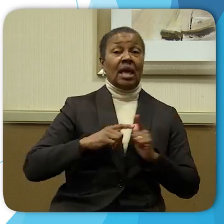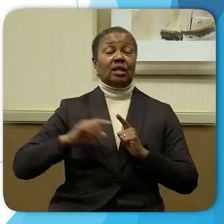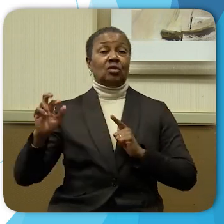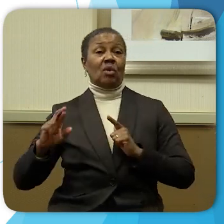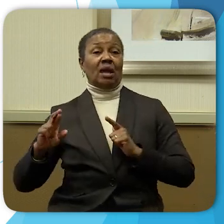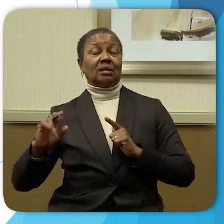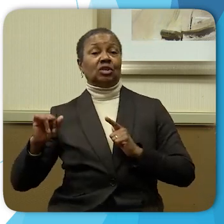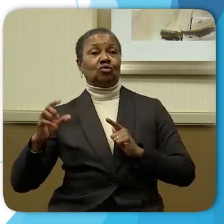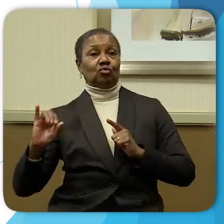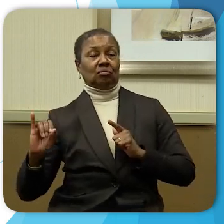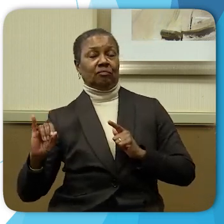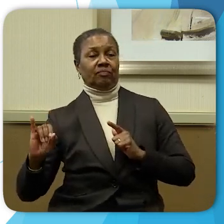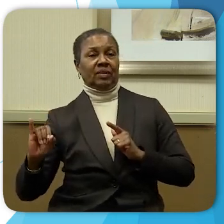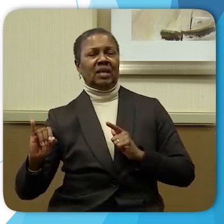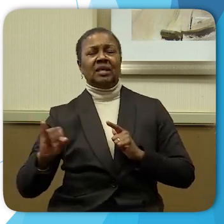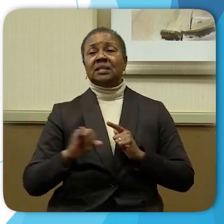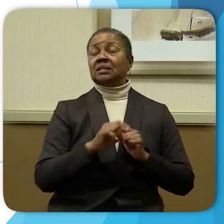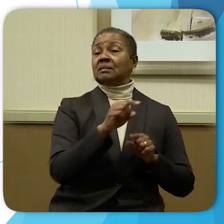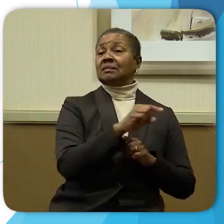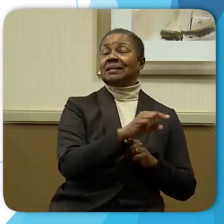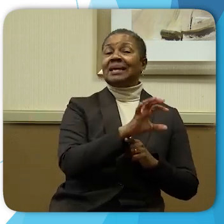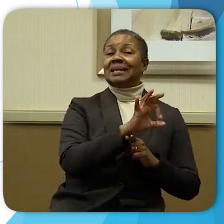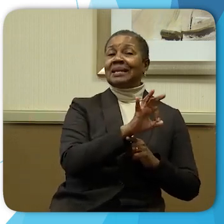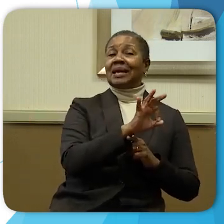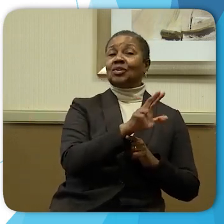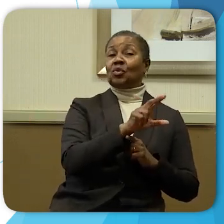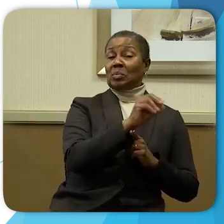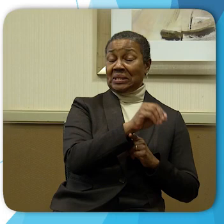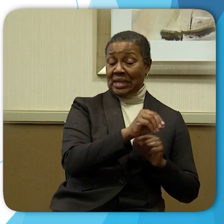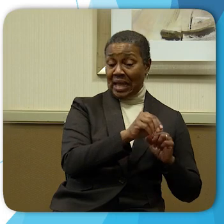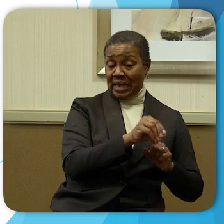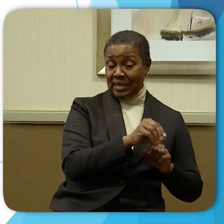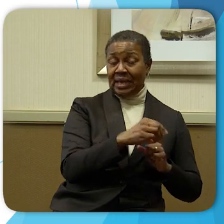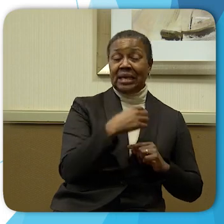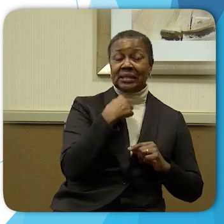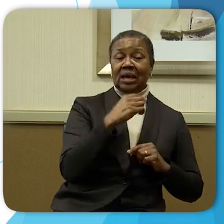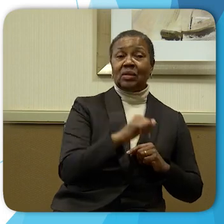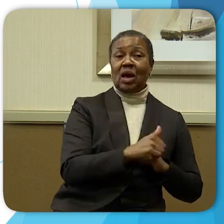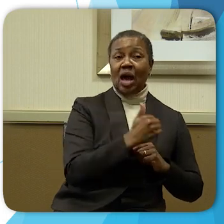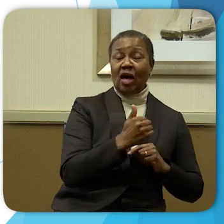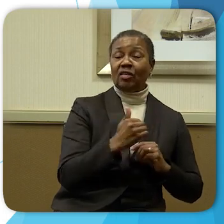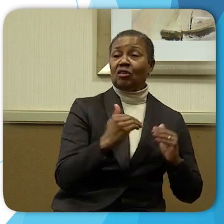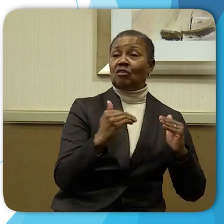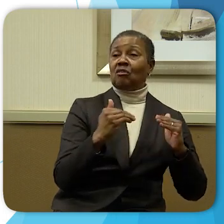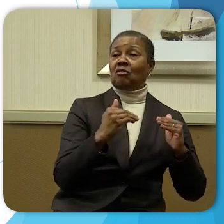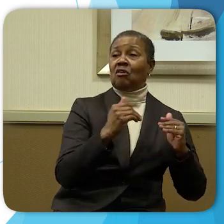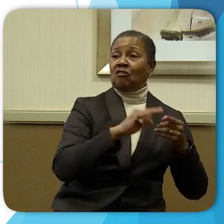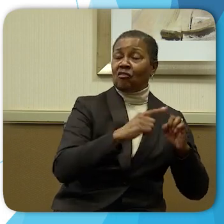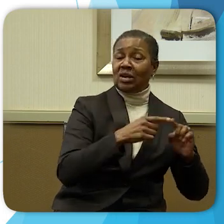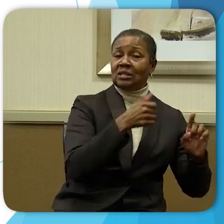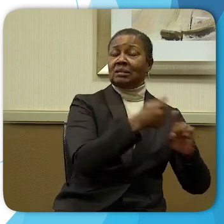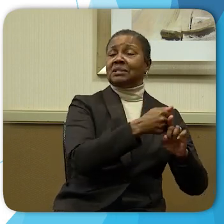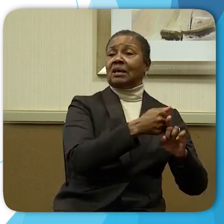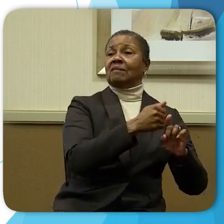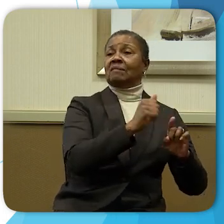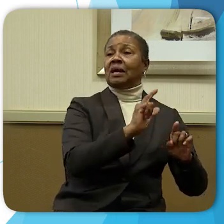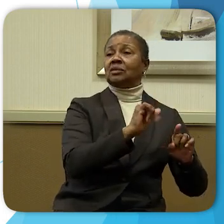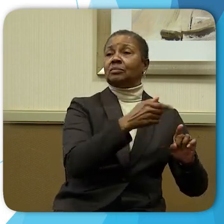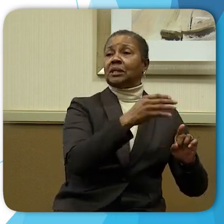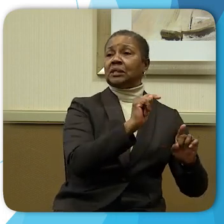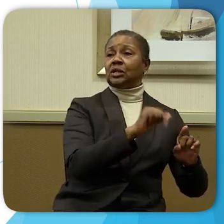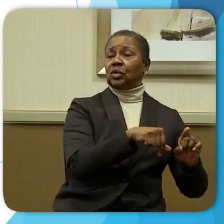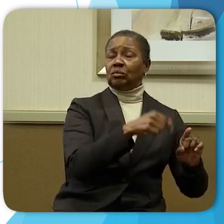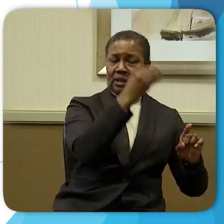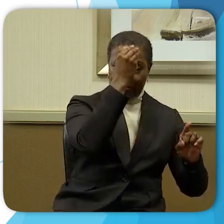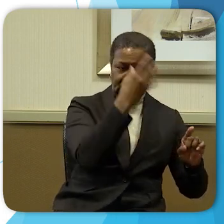peers. So 93% of the youth who took this tell their other LGBTQ friends that they are come out to